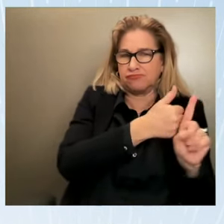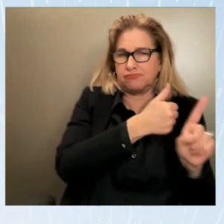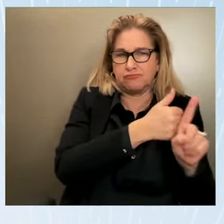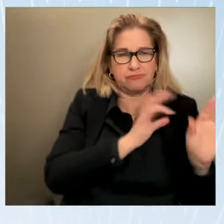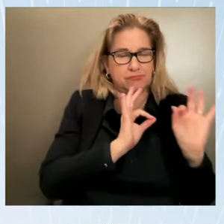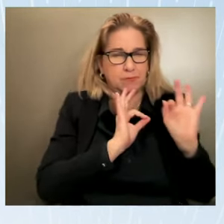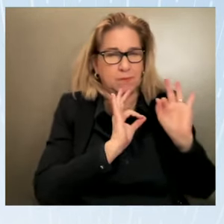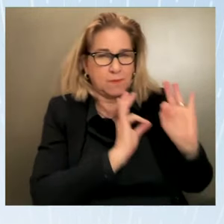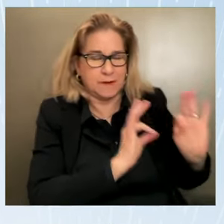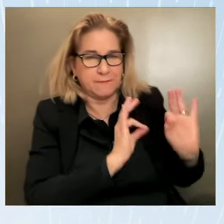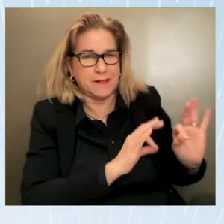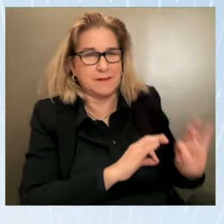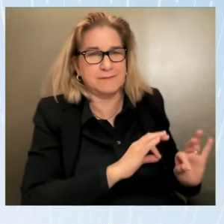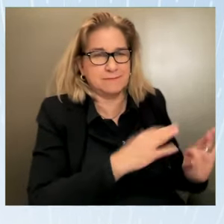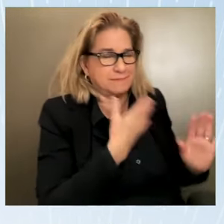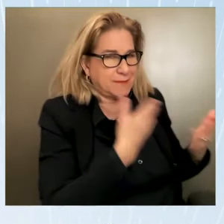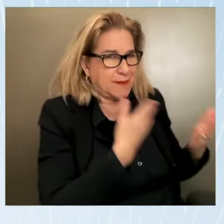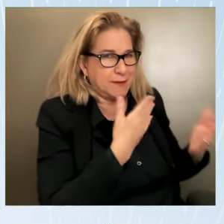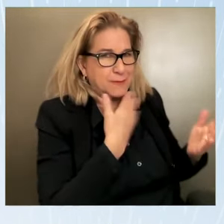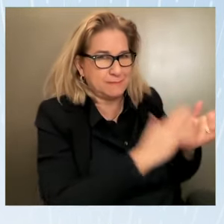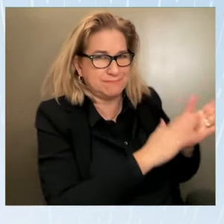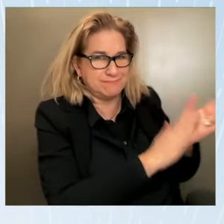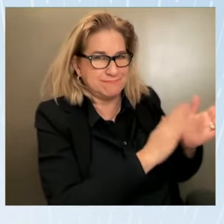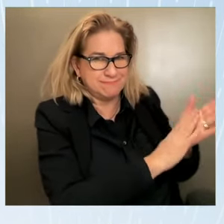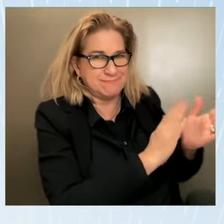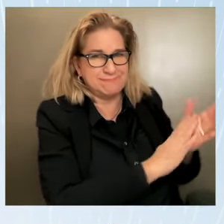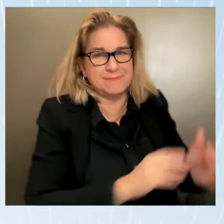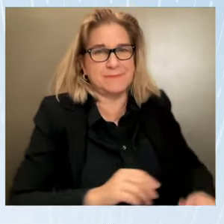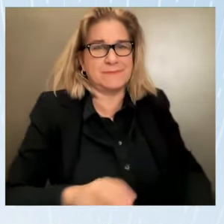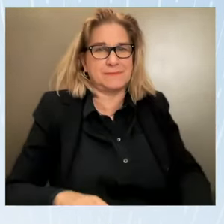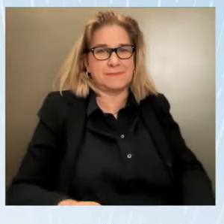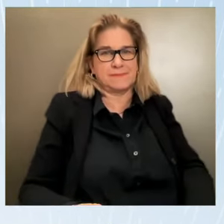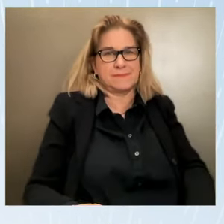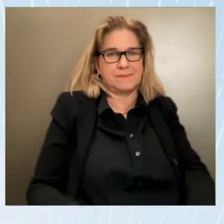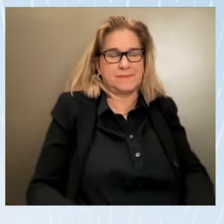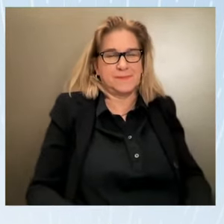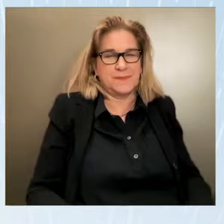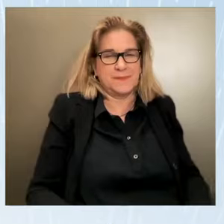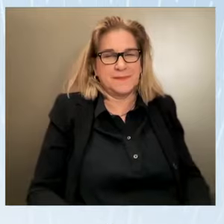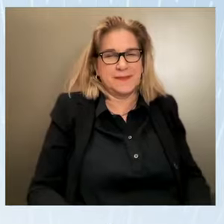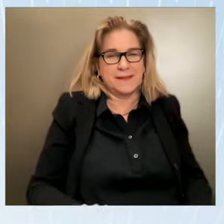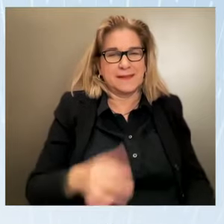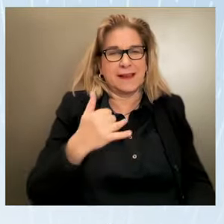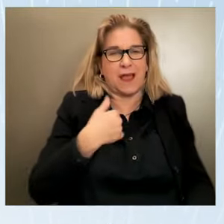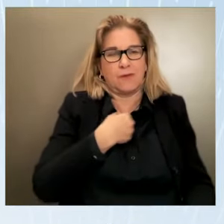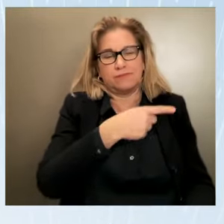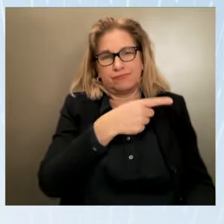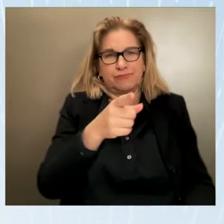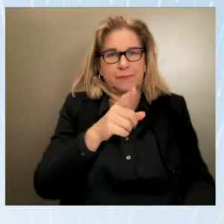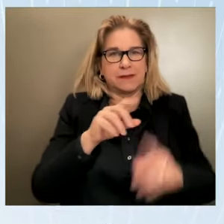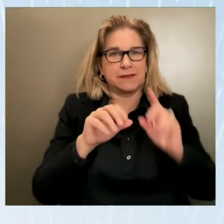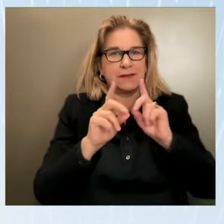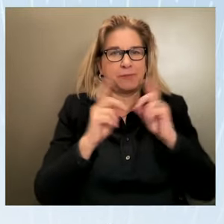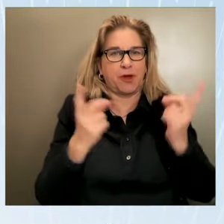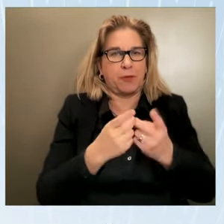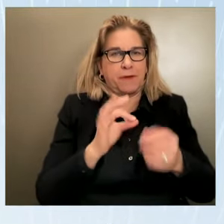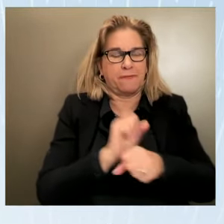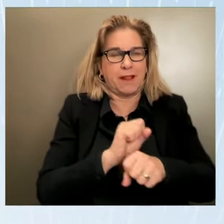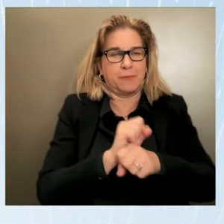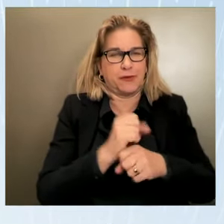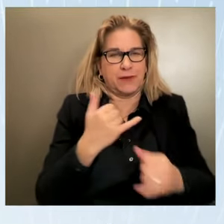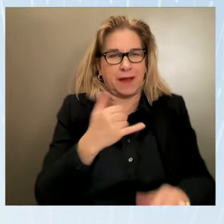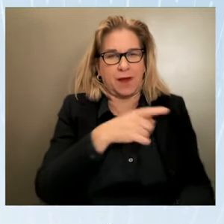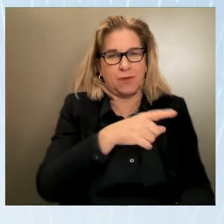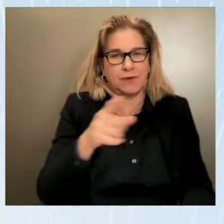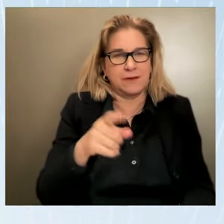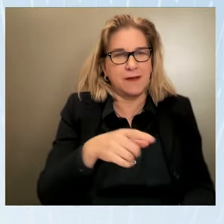To the Department of Labor, Allison Zellman, Chief of Staff. Great, thank you. On behalf of Secretary Walsh and Deputy Secretary Sue, who send